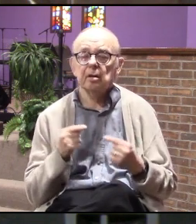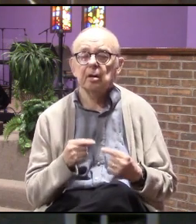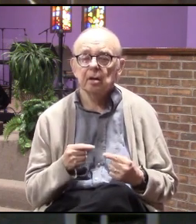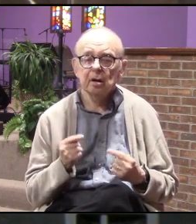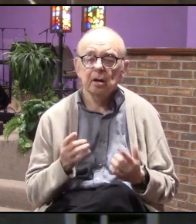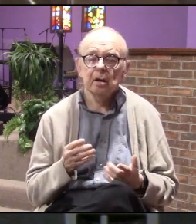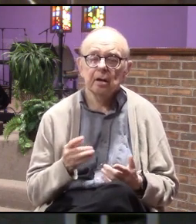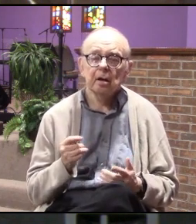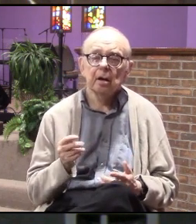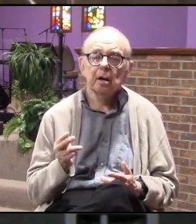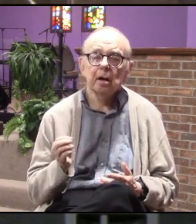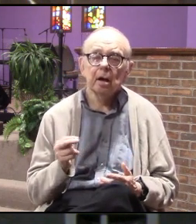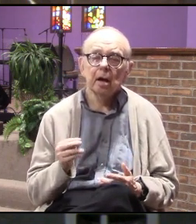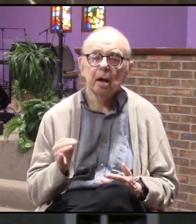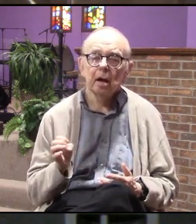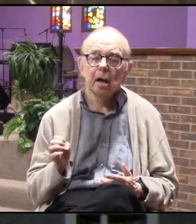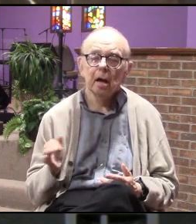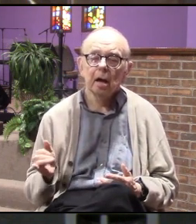Feeny,